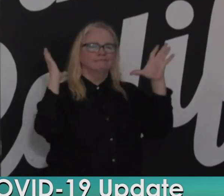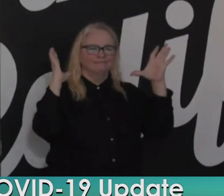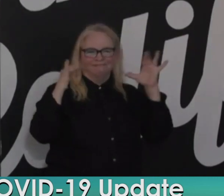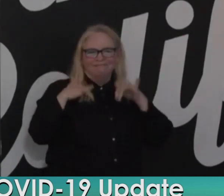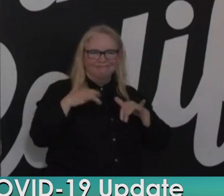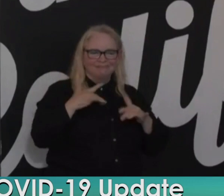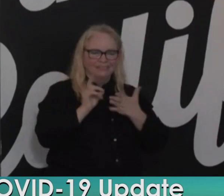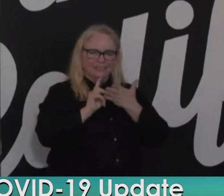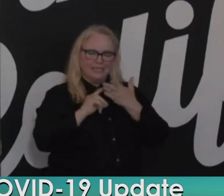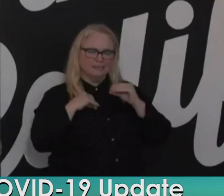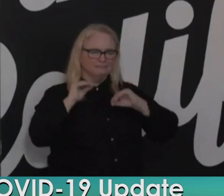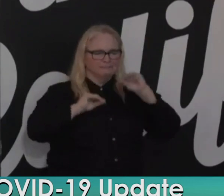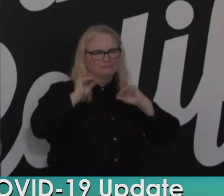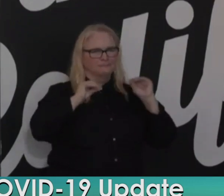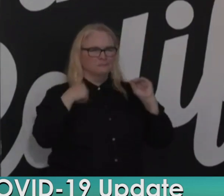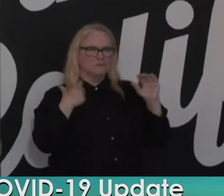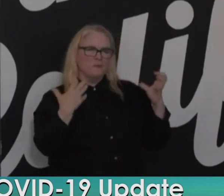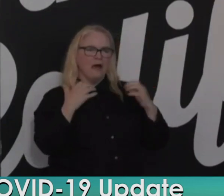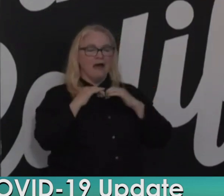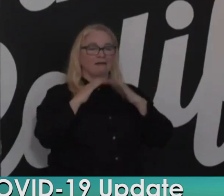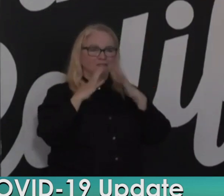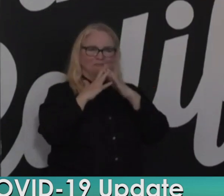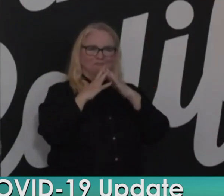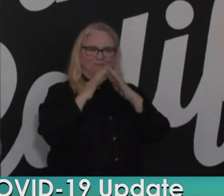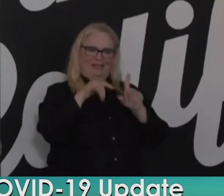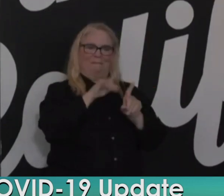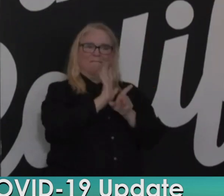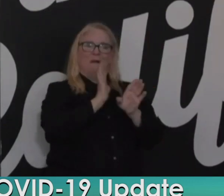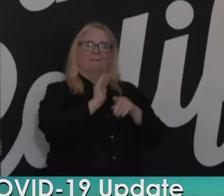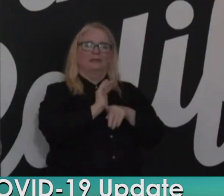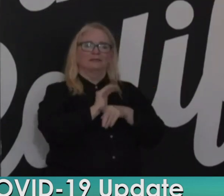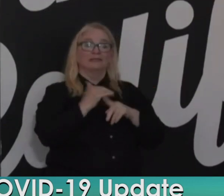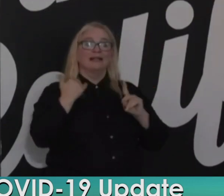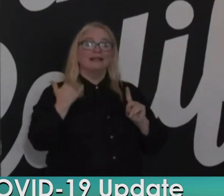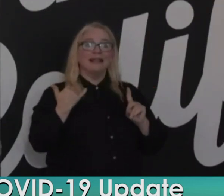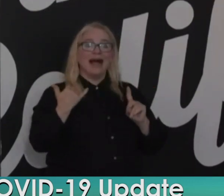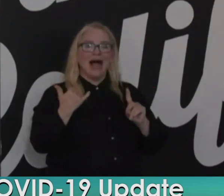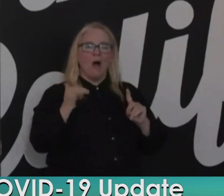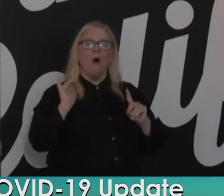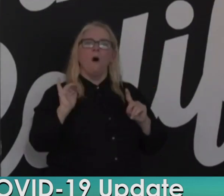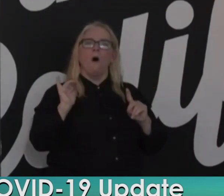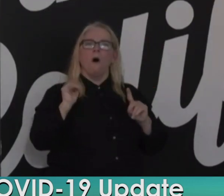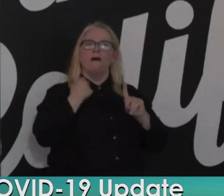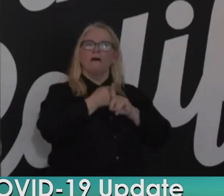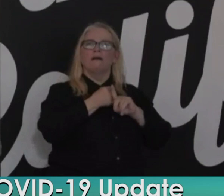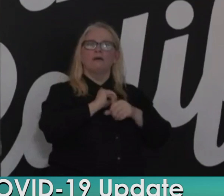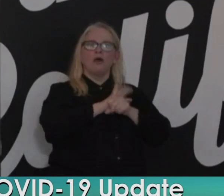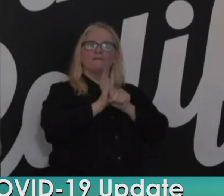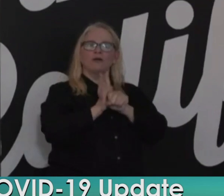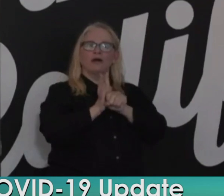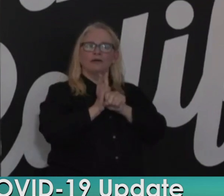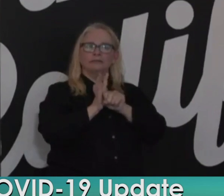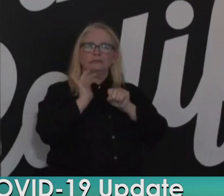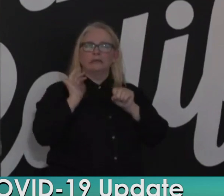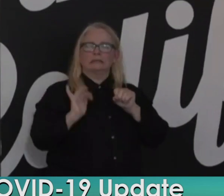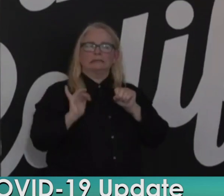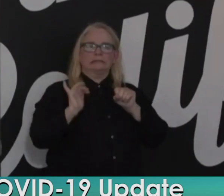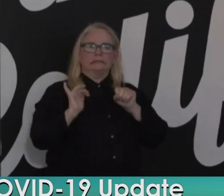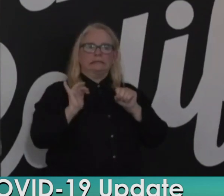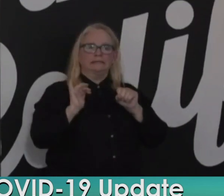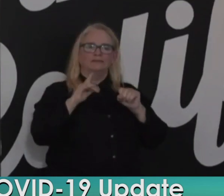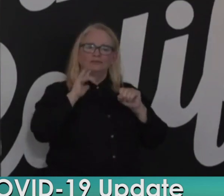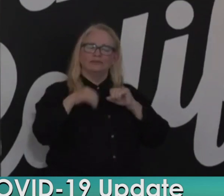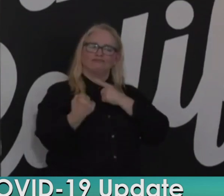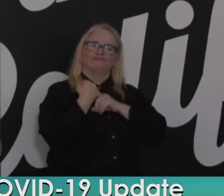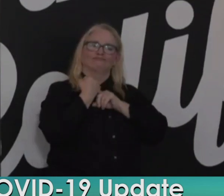to fruition and potentially be at risk because of this pandemic is devastating. And so it's a